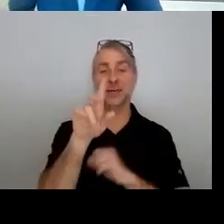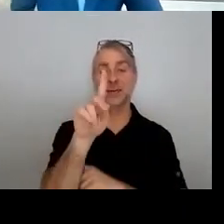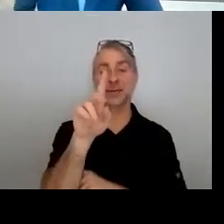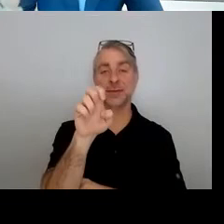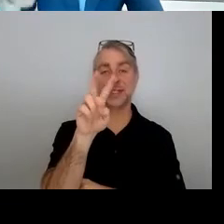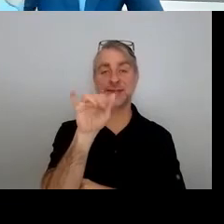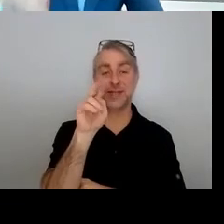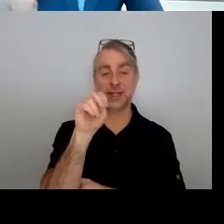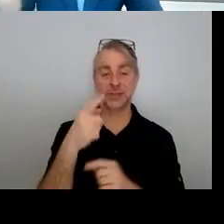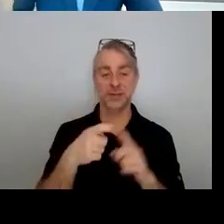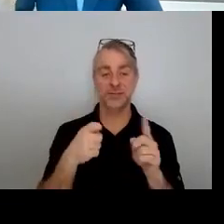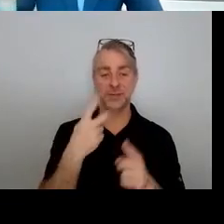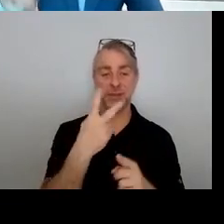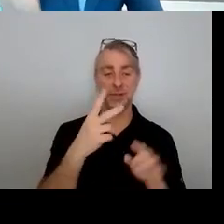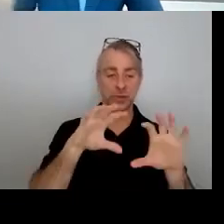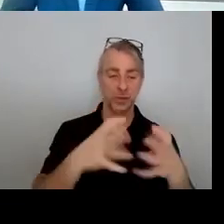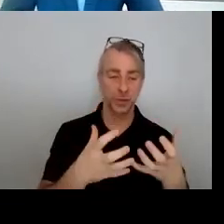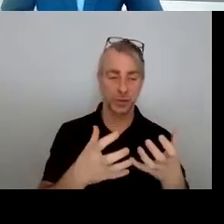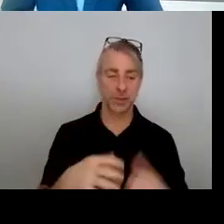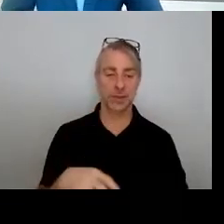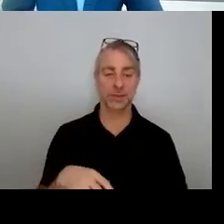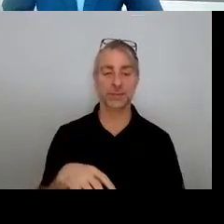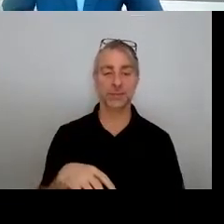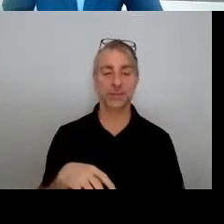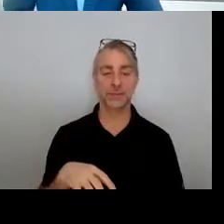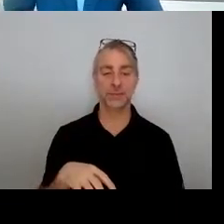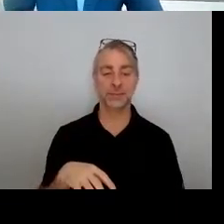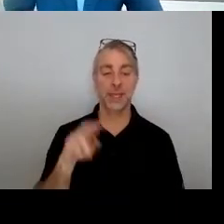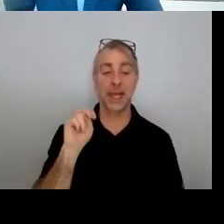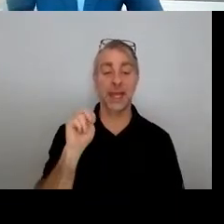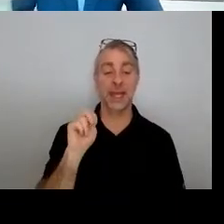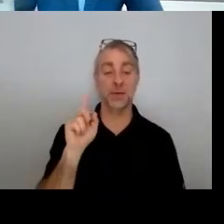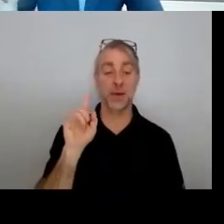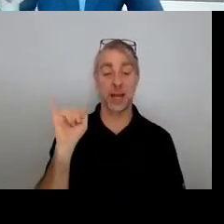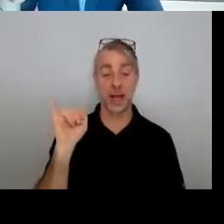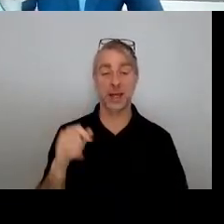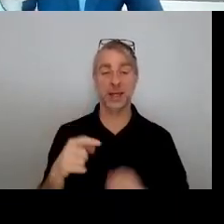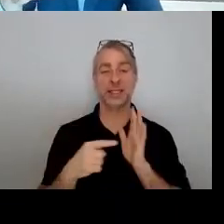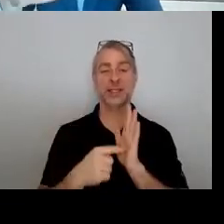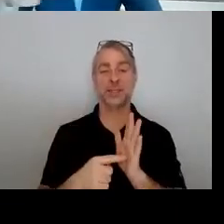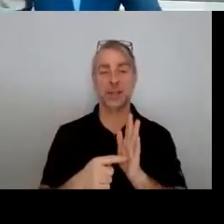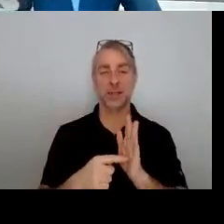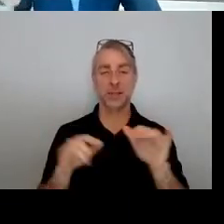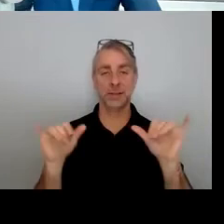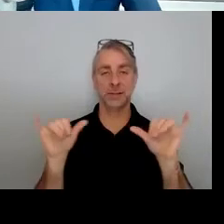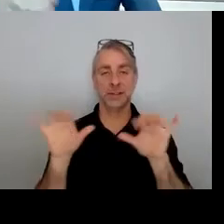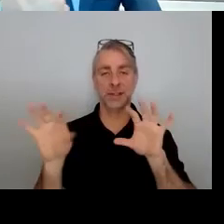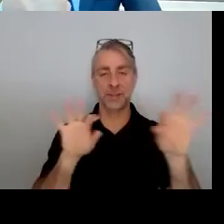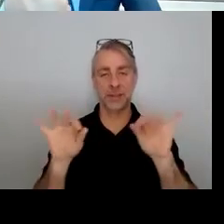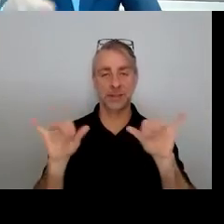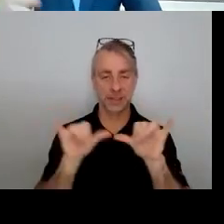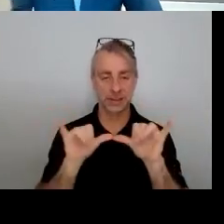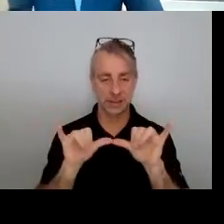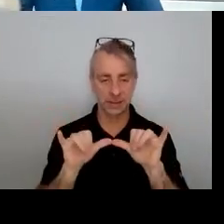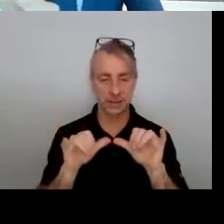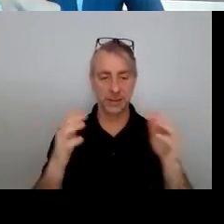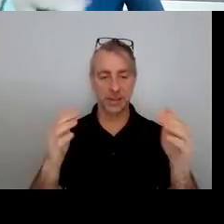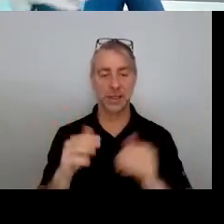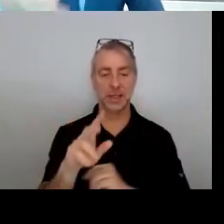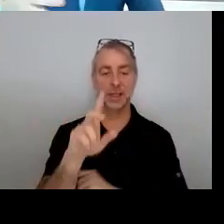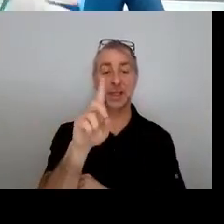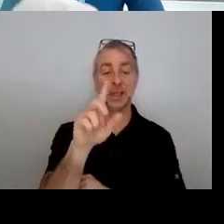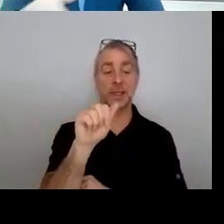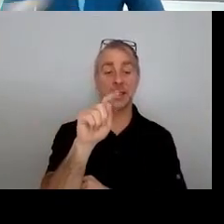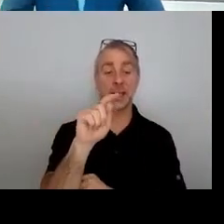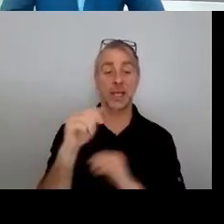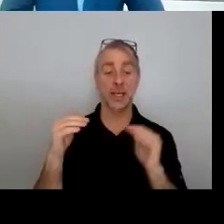groups. N1I is where the sample size is for the two groups. And then data equals